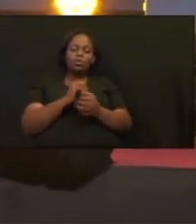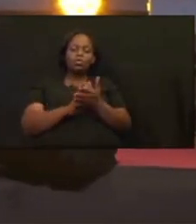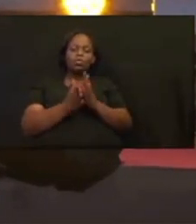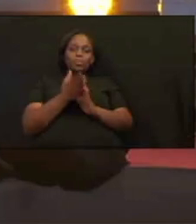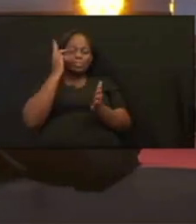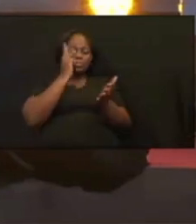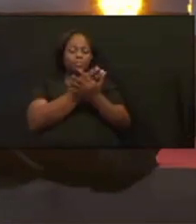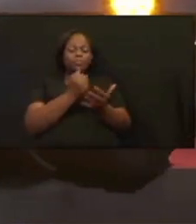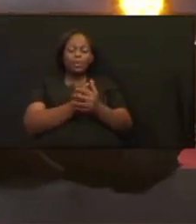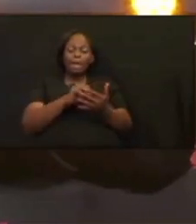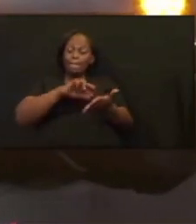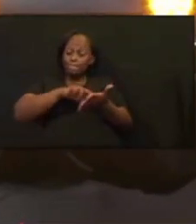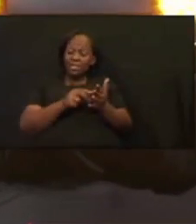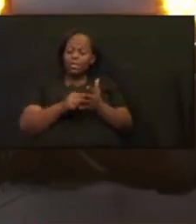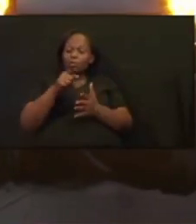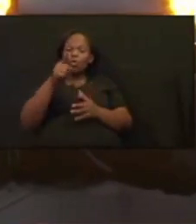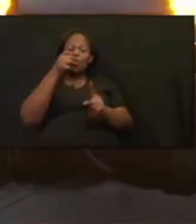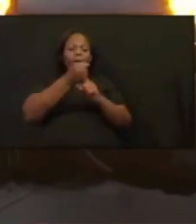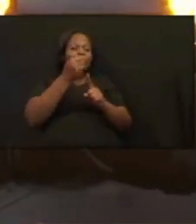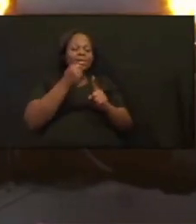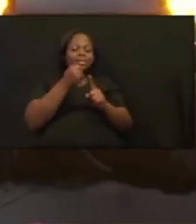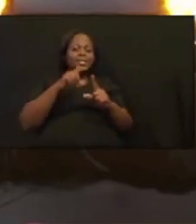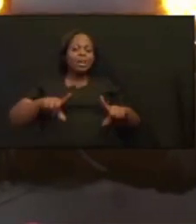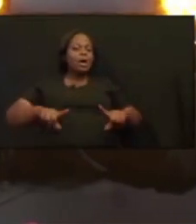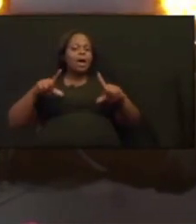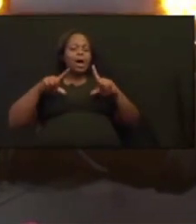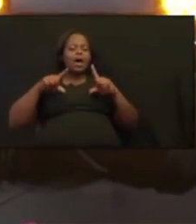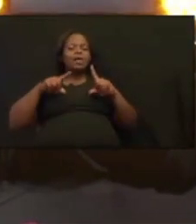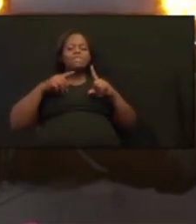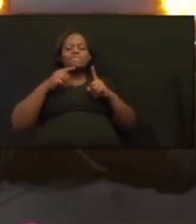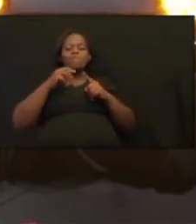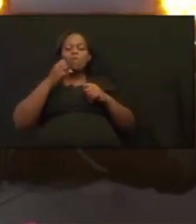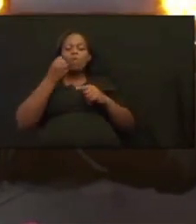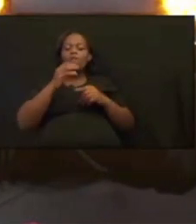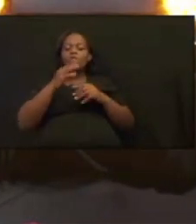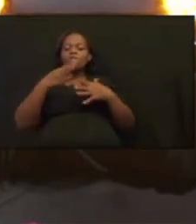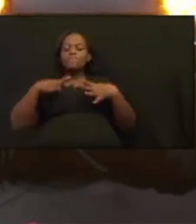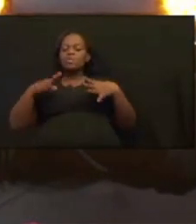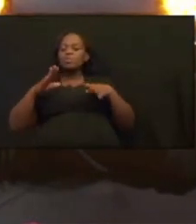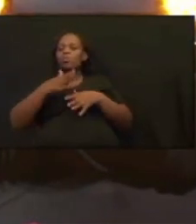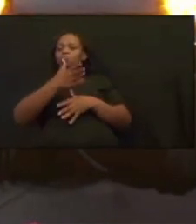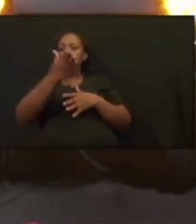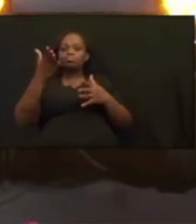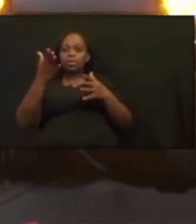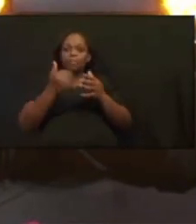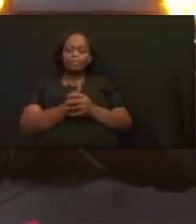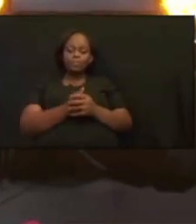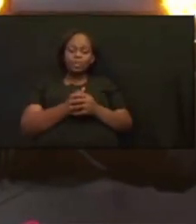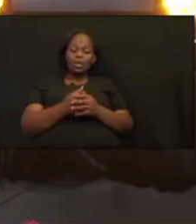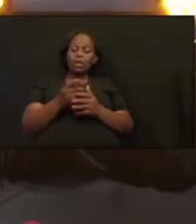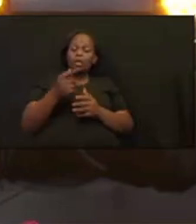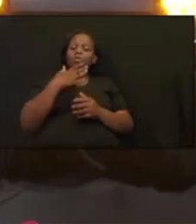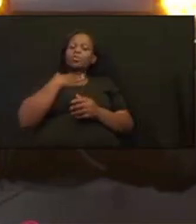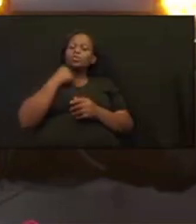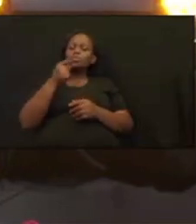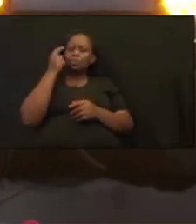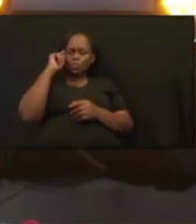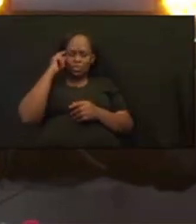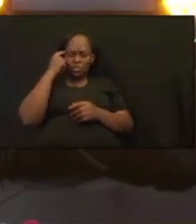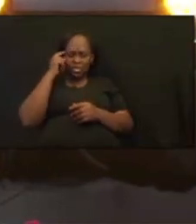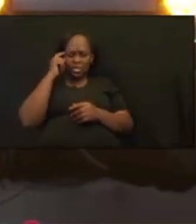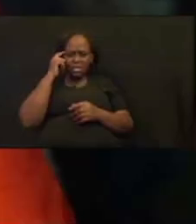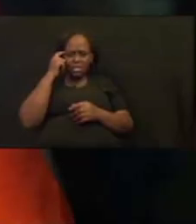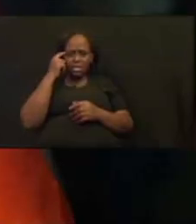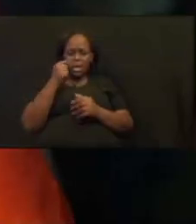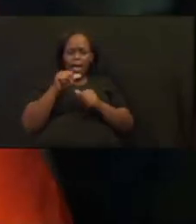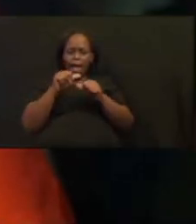Now, hear me please. Everyone, I want you to think of what Kenya has suffered because of your spiritual